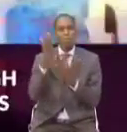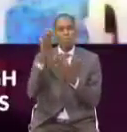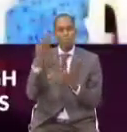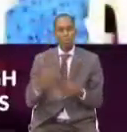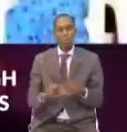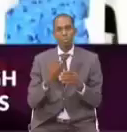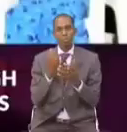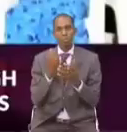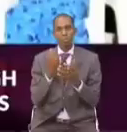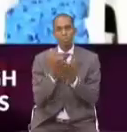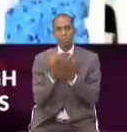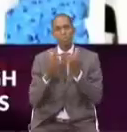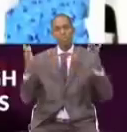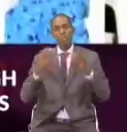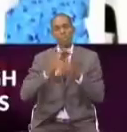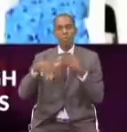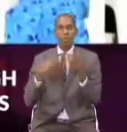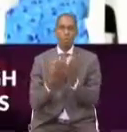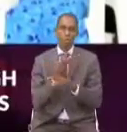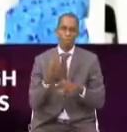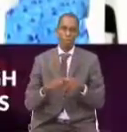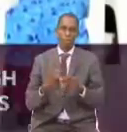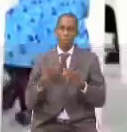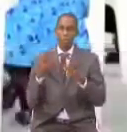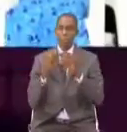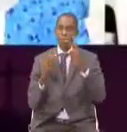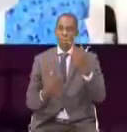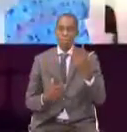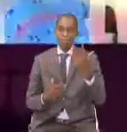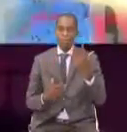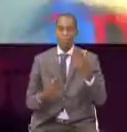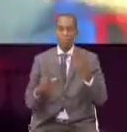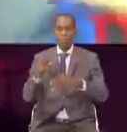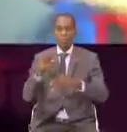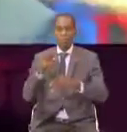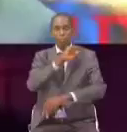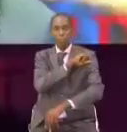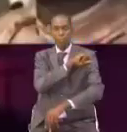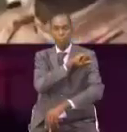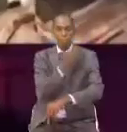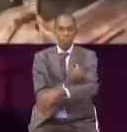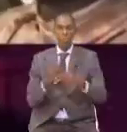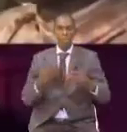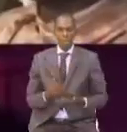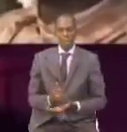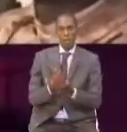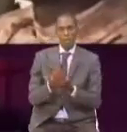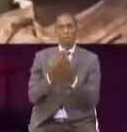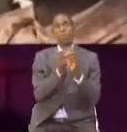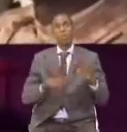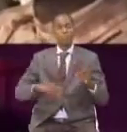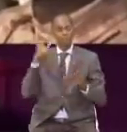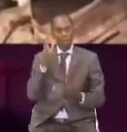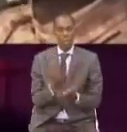all nations. And then number three, supernatural help. The Lord will help you tonight. Let